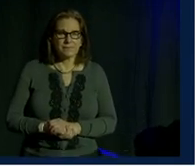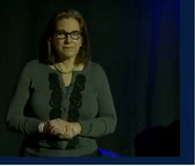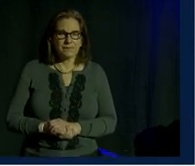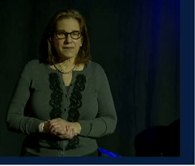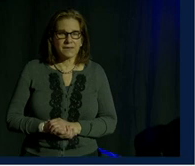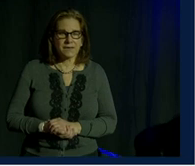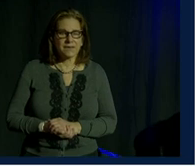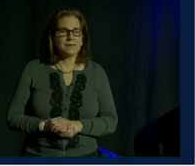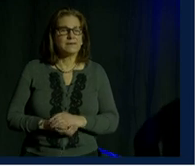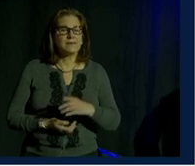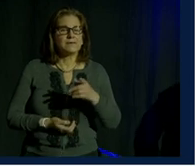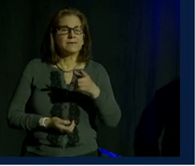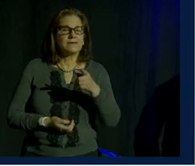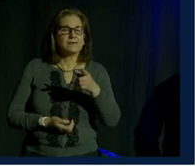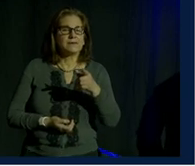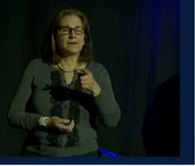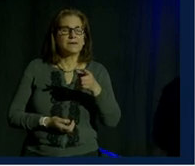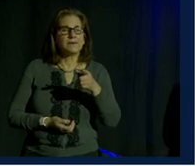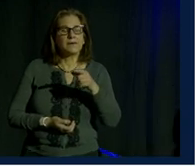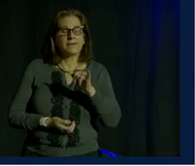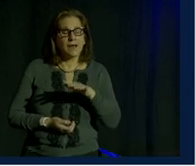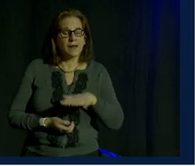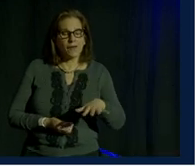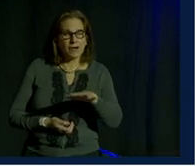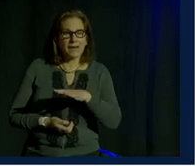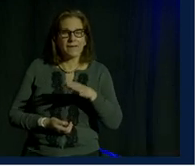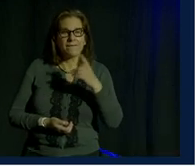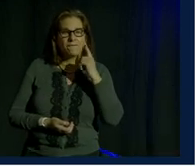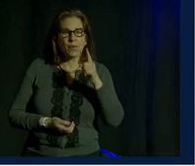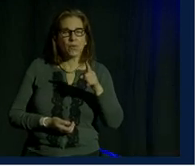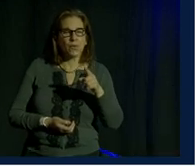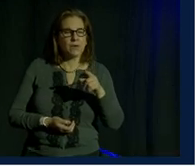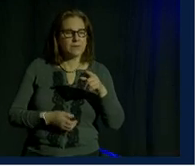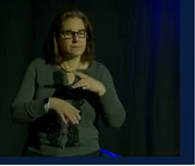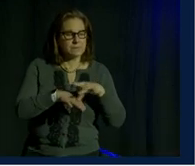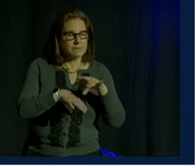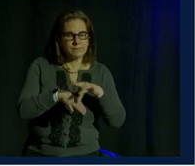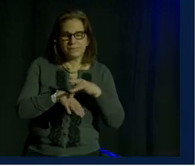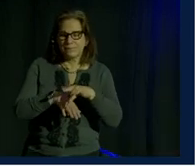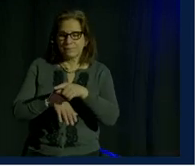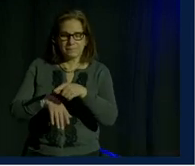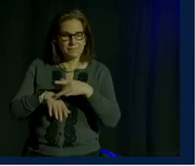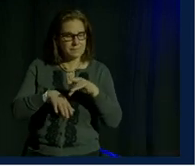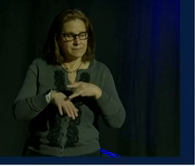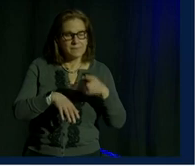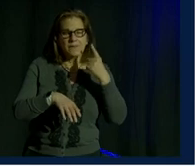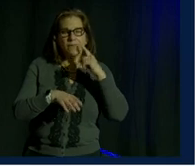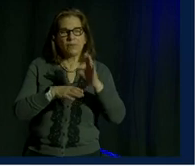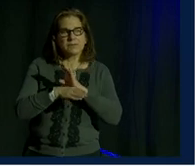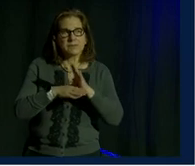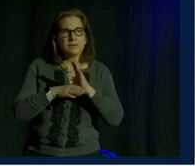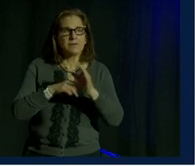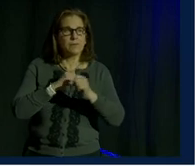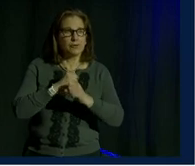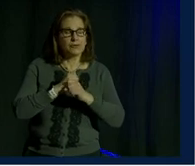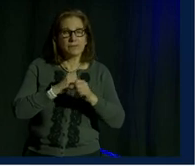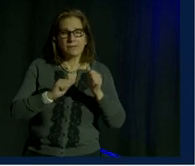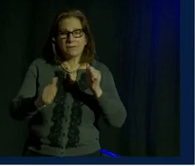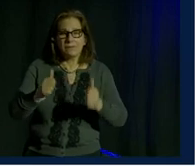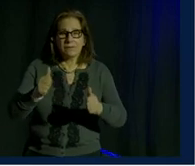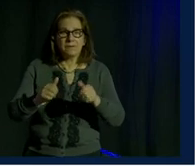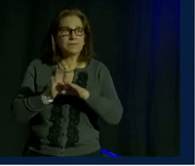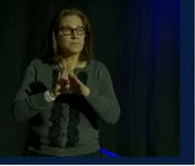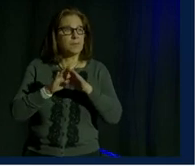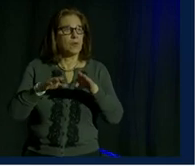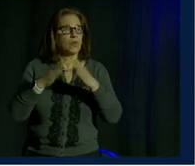parcel, including potential commercial uses. Reconceptualize an open space concept for Langston Terrace